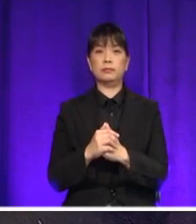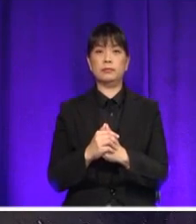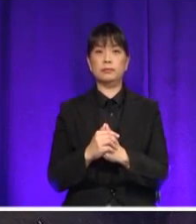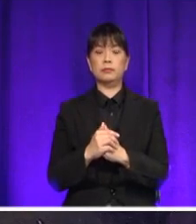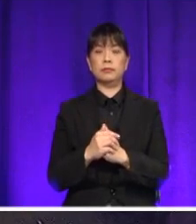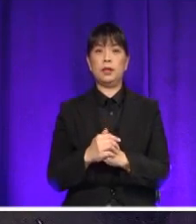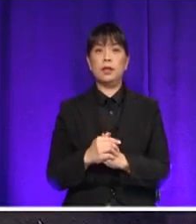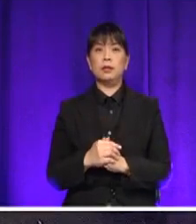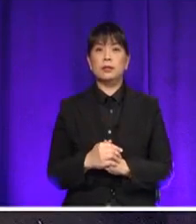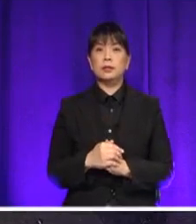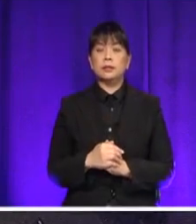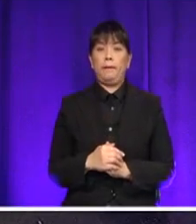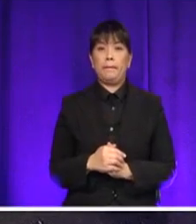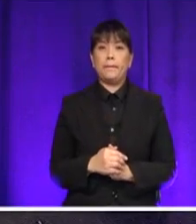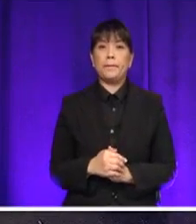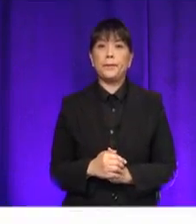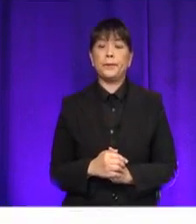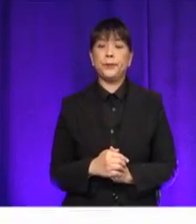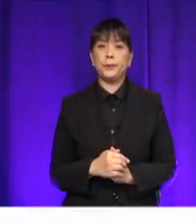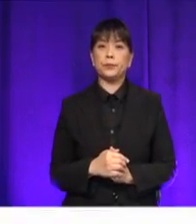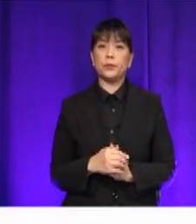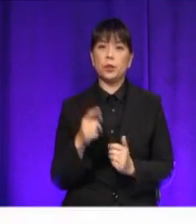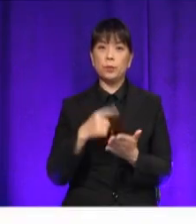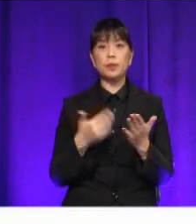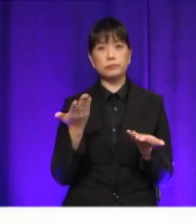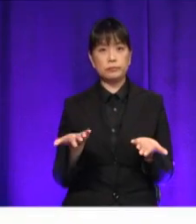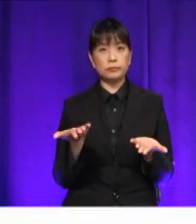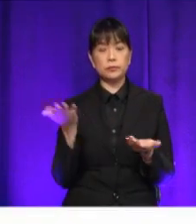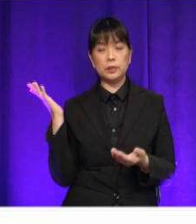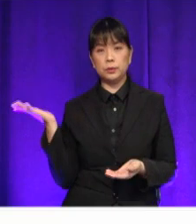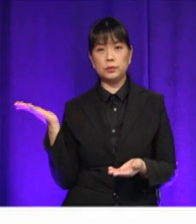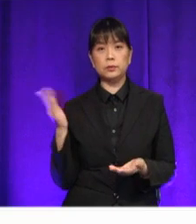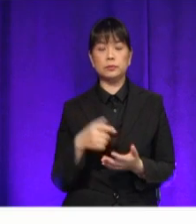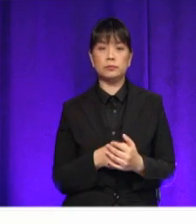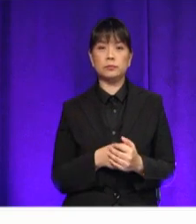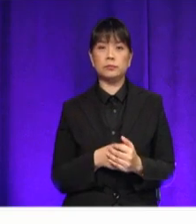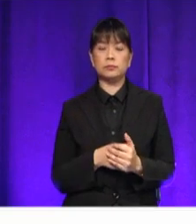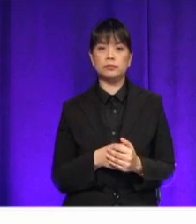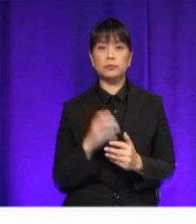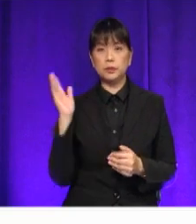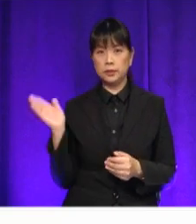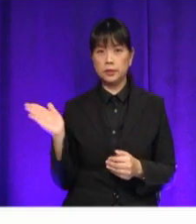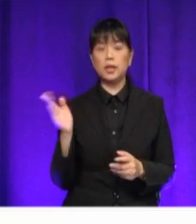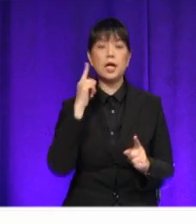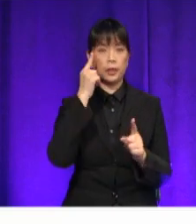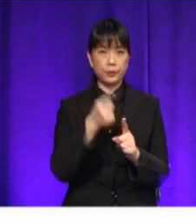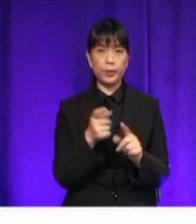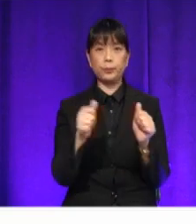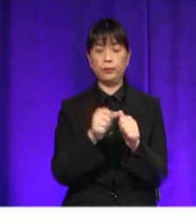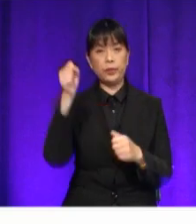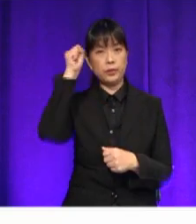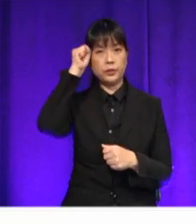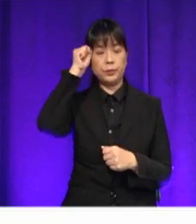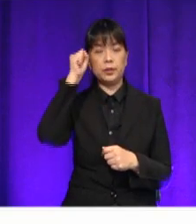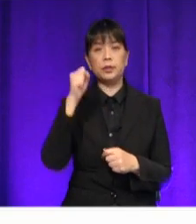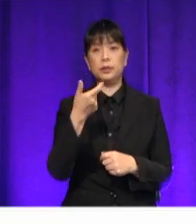the tiebreaker. What about you? I agree with Sharwina's point as well, because